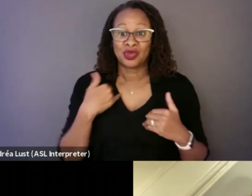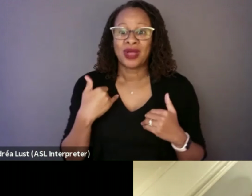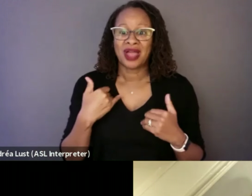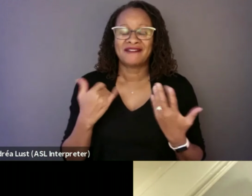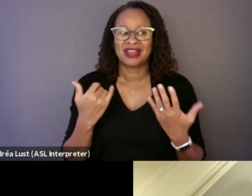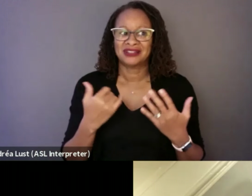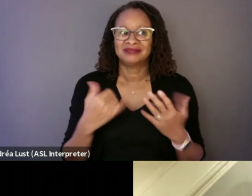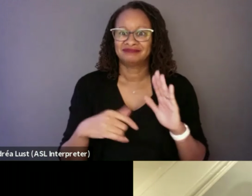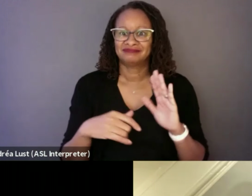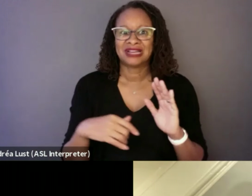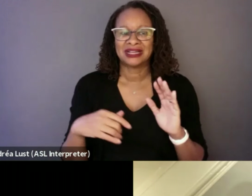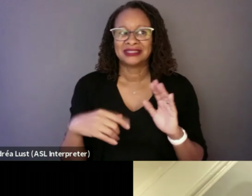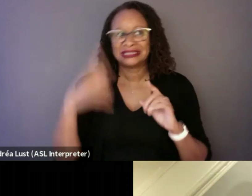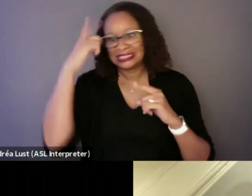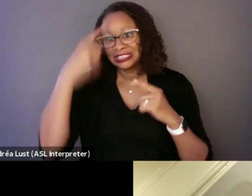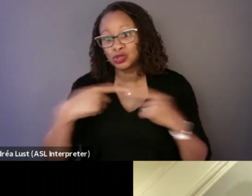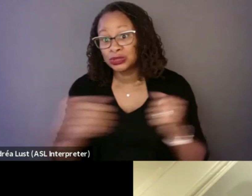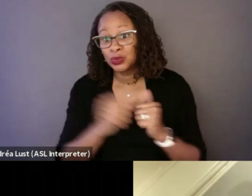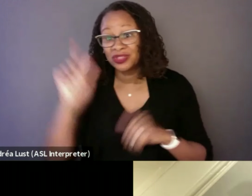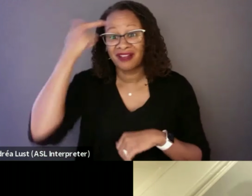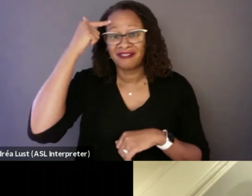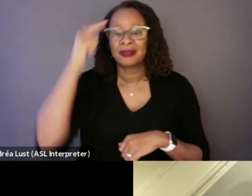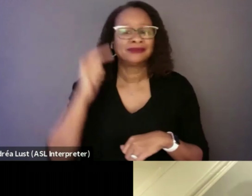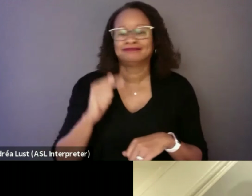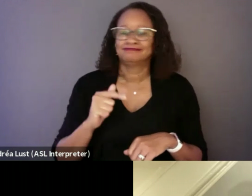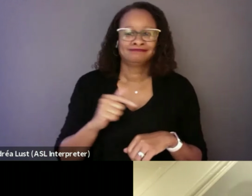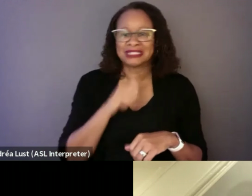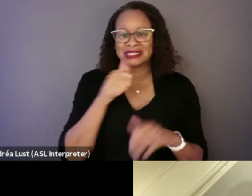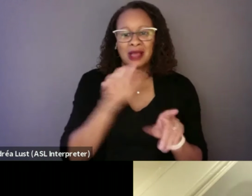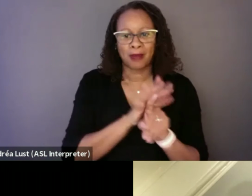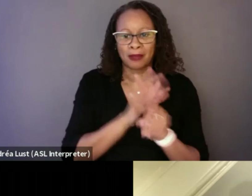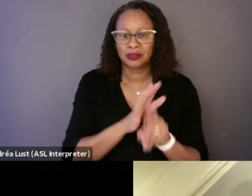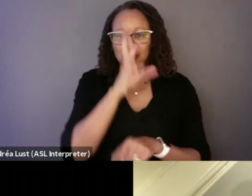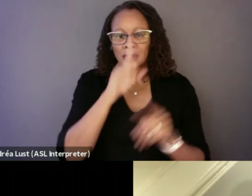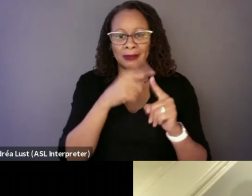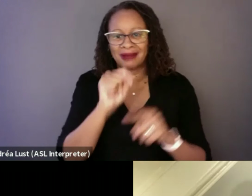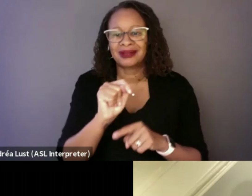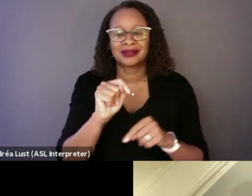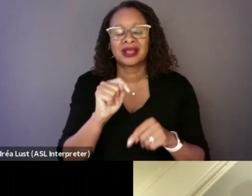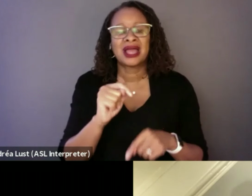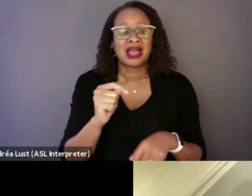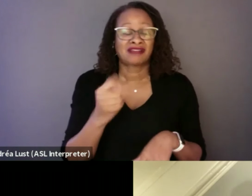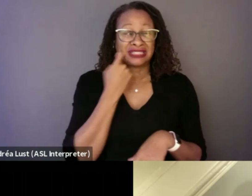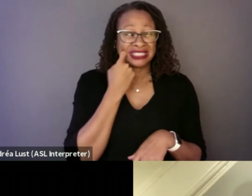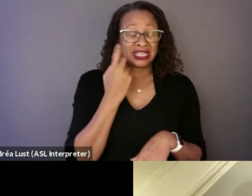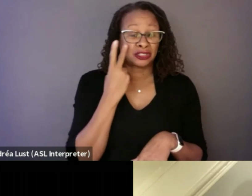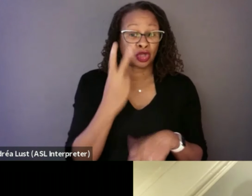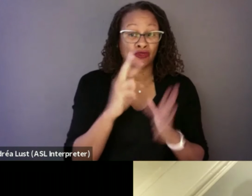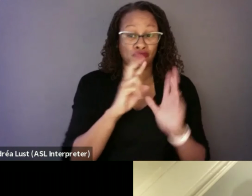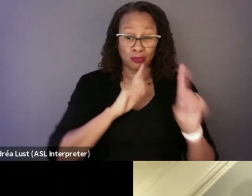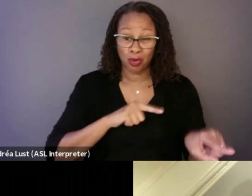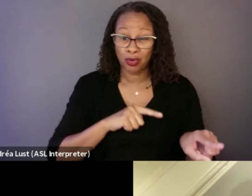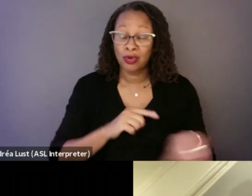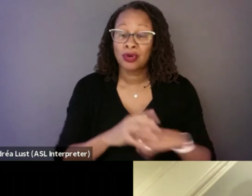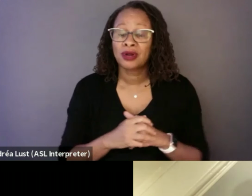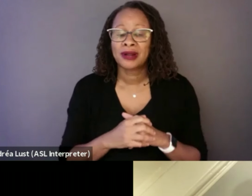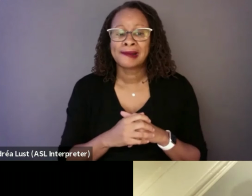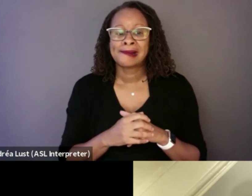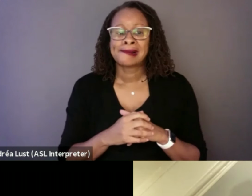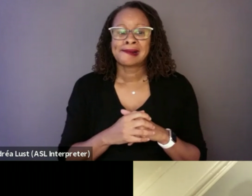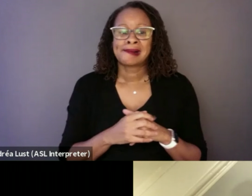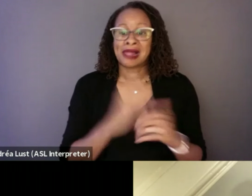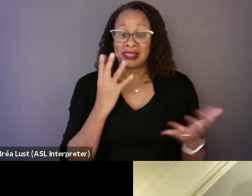you're in disagreement with the government. And I think I saw a recent report that the